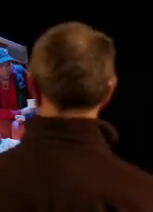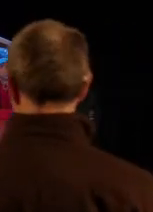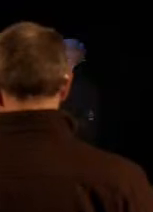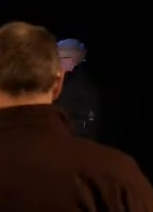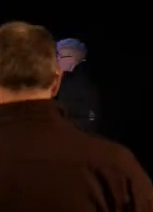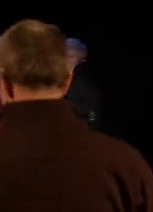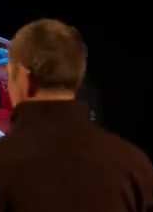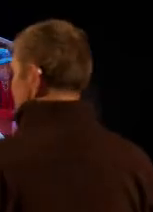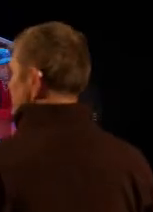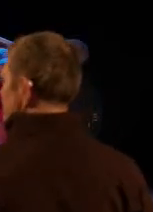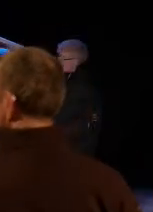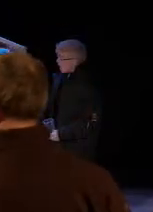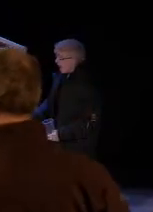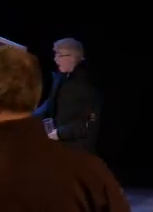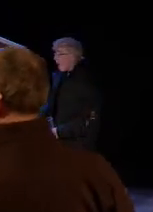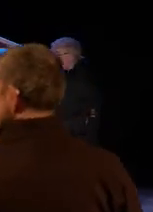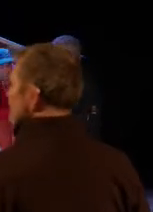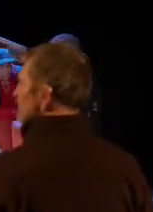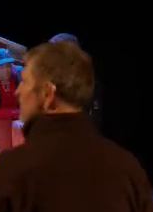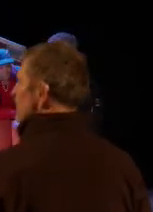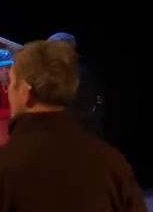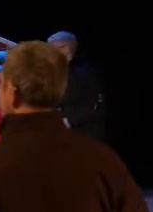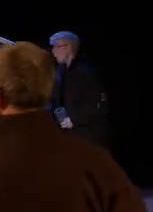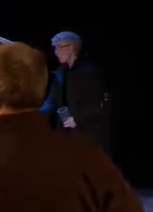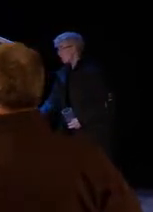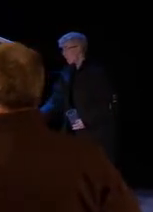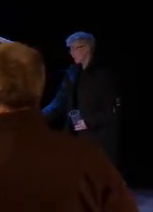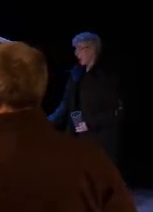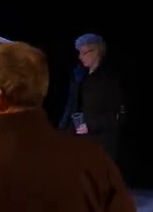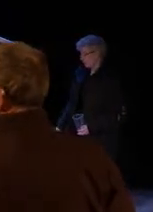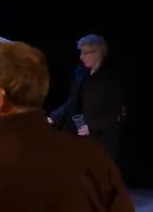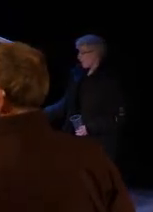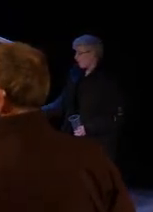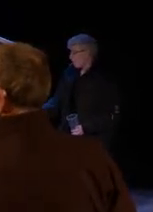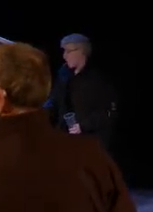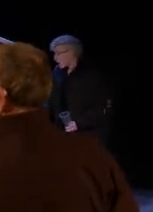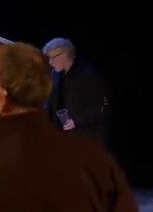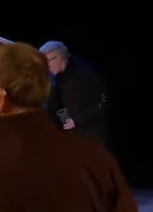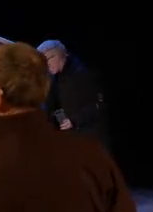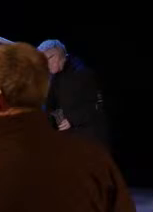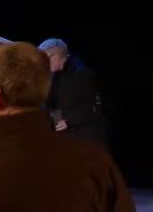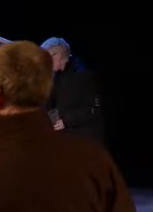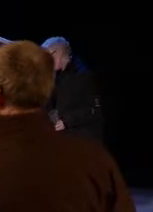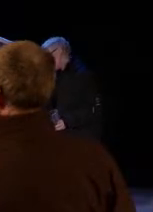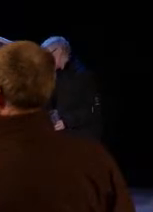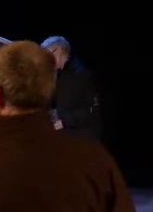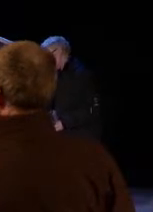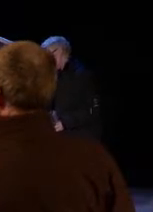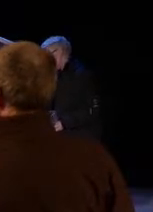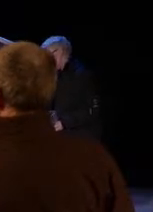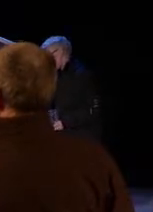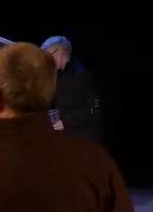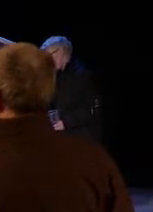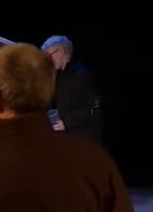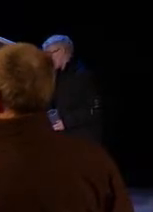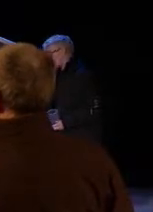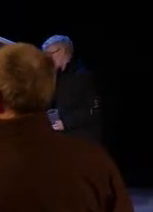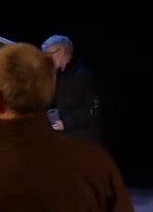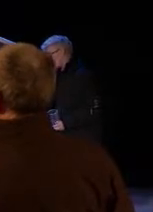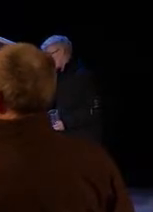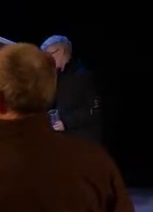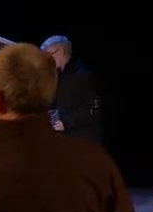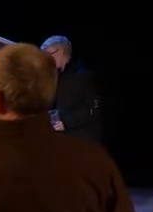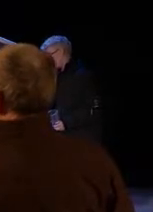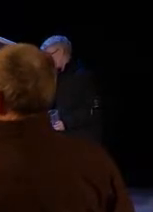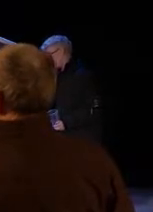You wouldn't want to stop I'm not, education. I'm not that. Because I live by the sea, don't I? I live